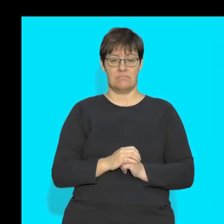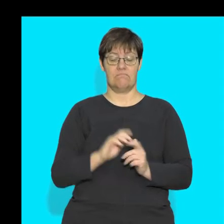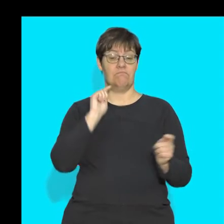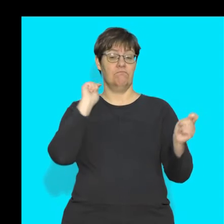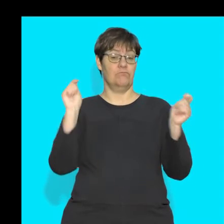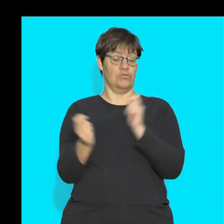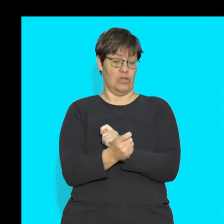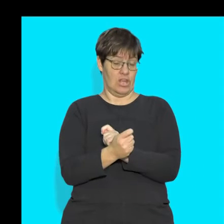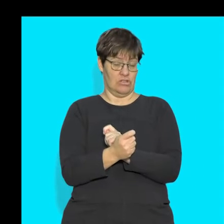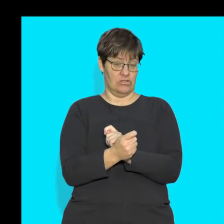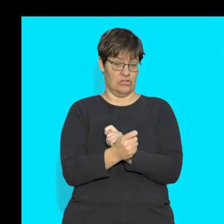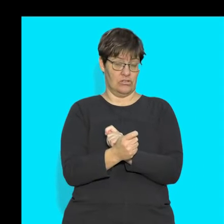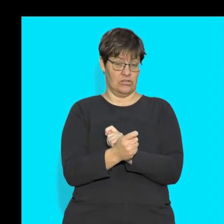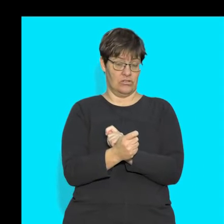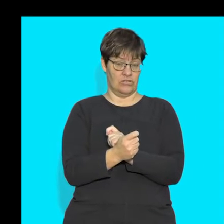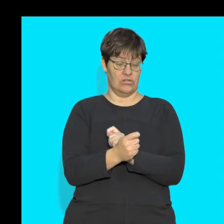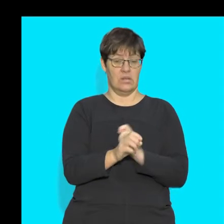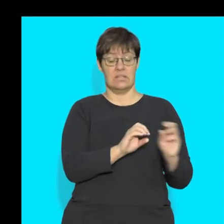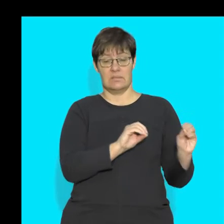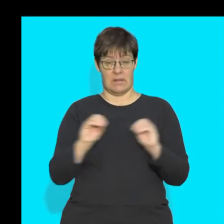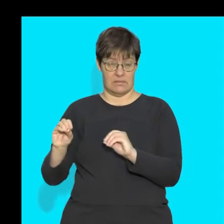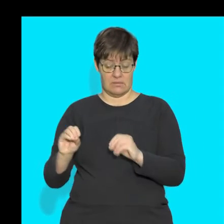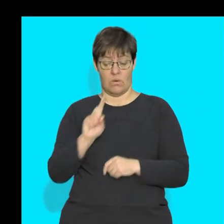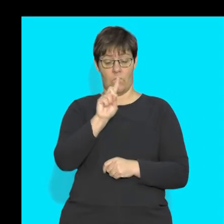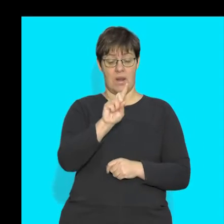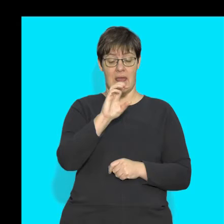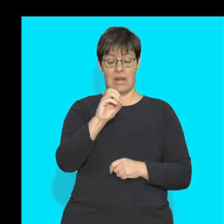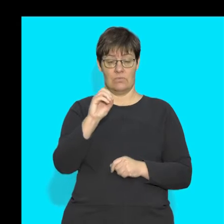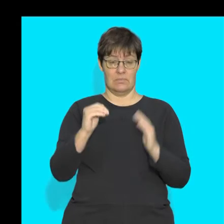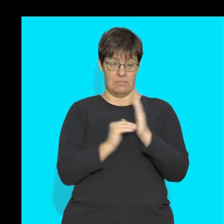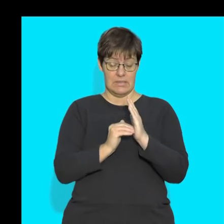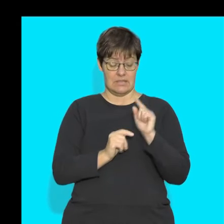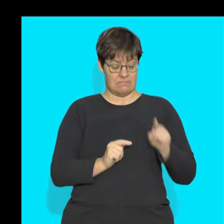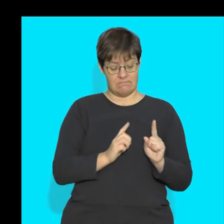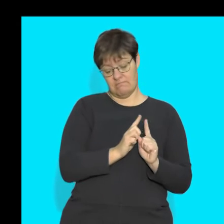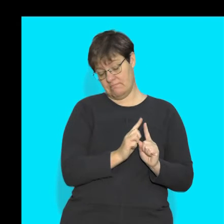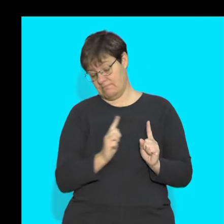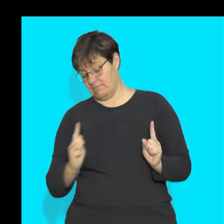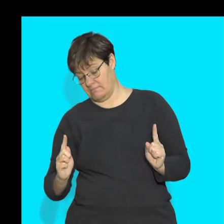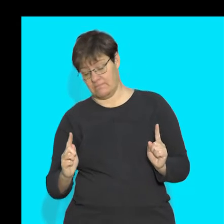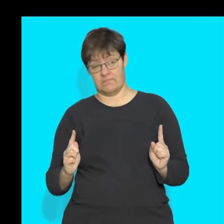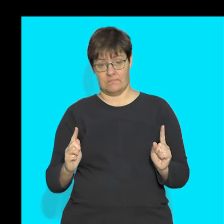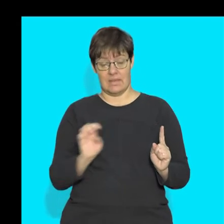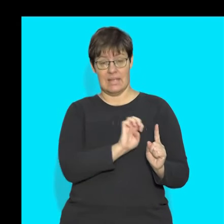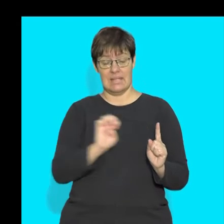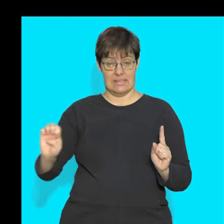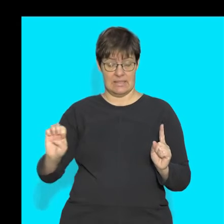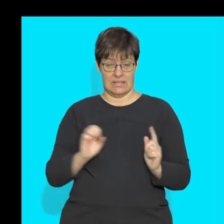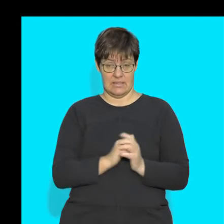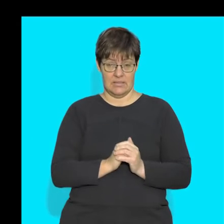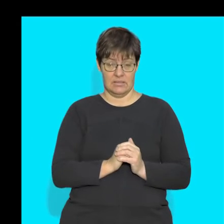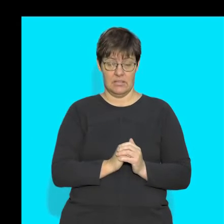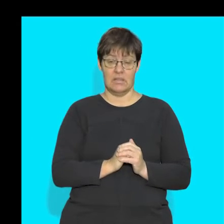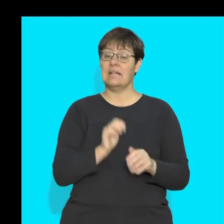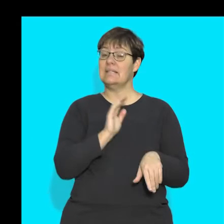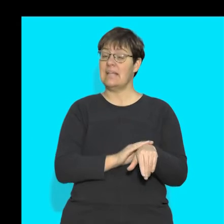in displacement is 100 meters. There's my direction. And my change